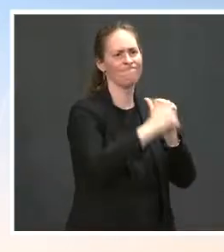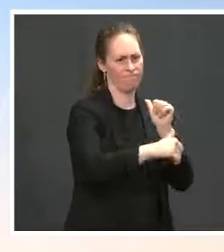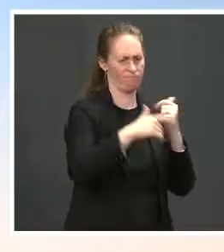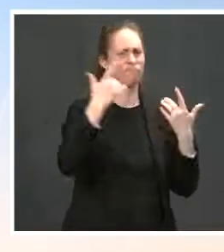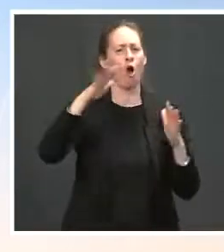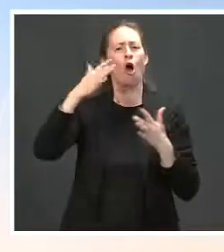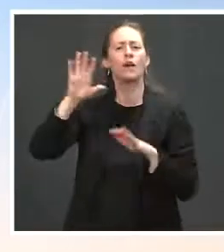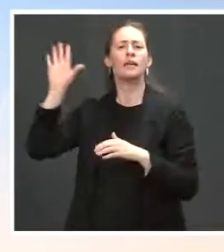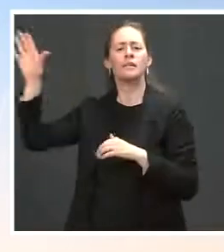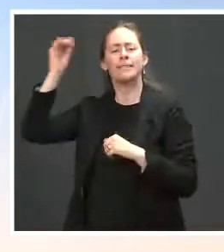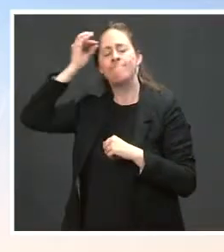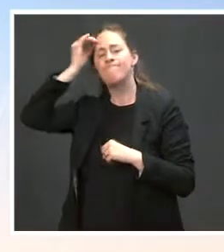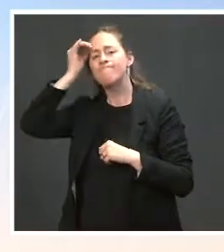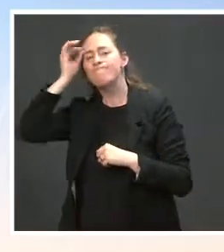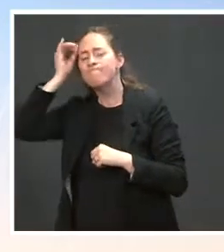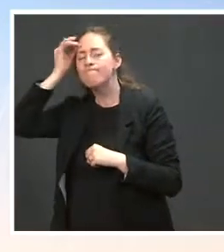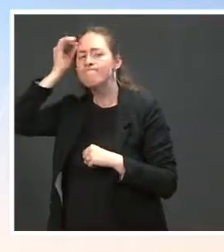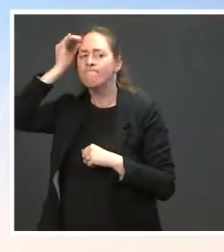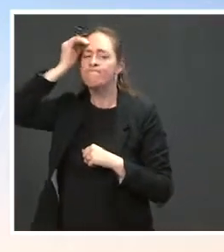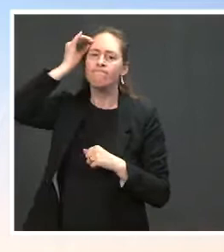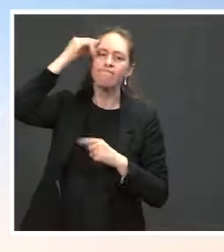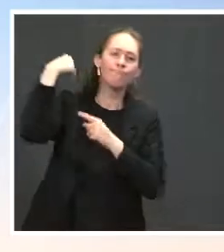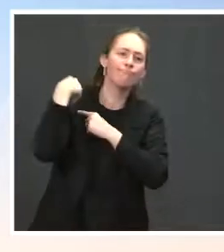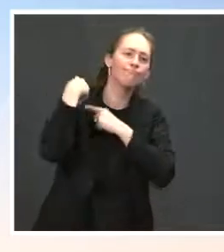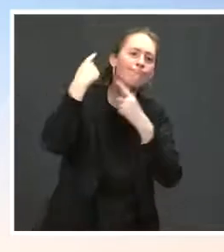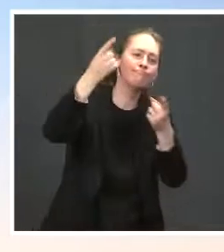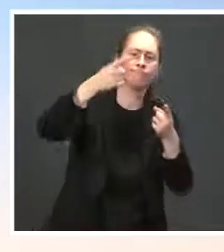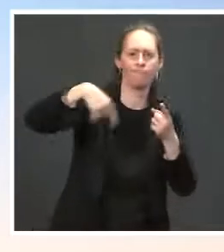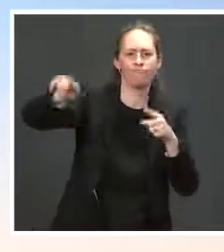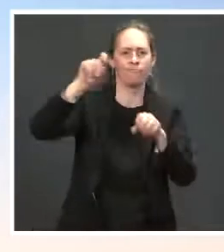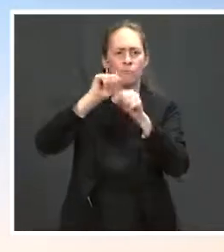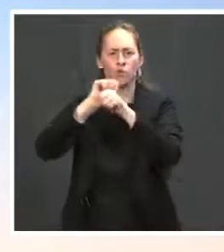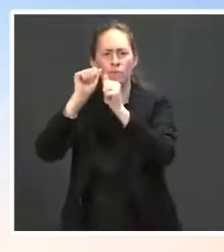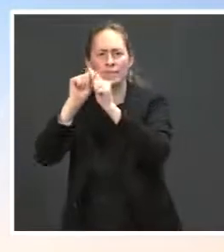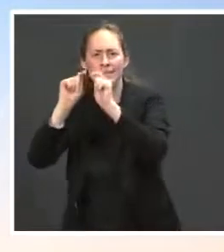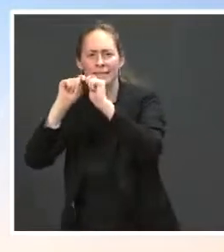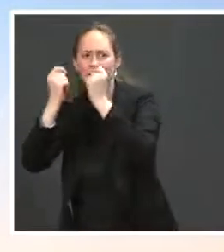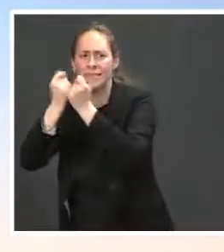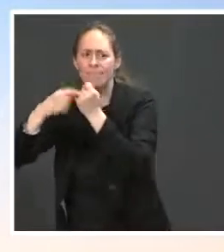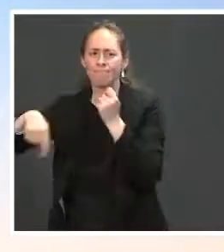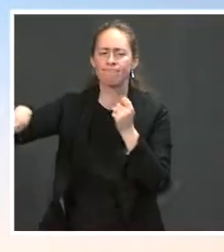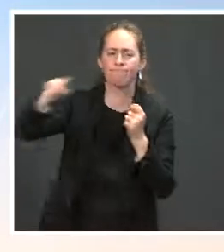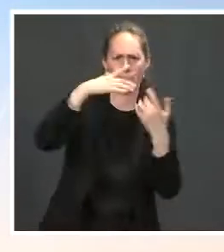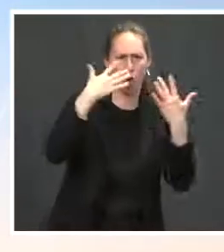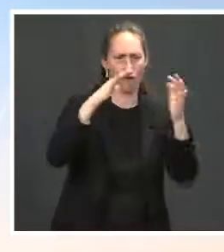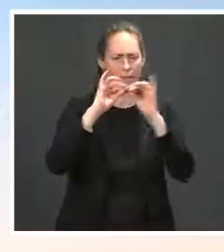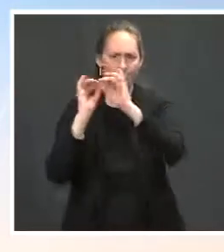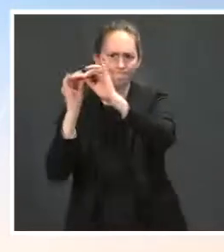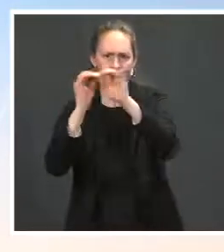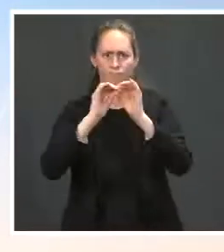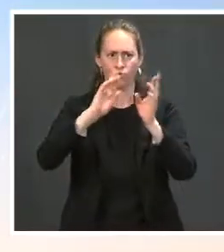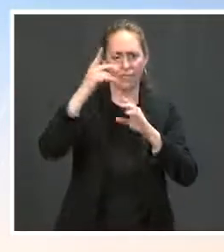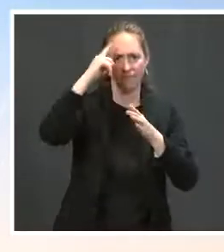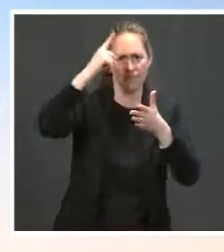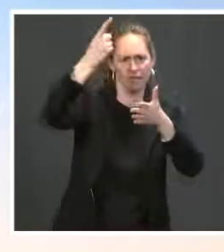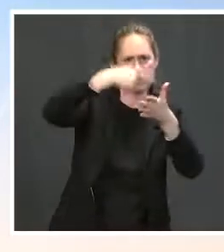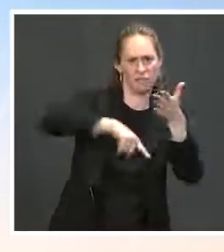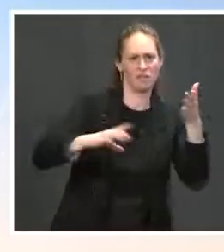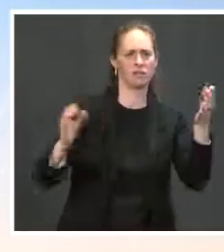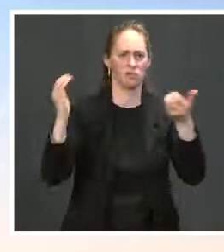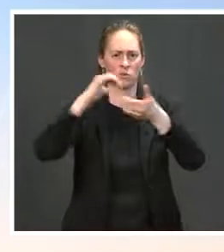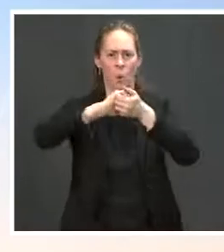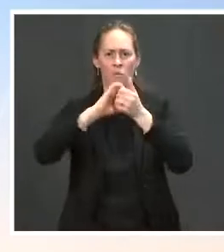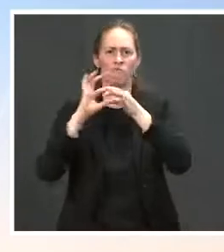his team and all of us to draft his joint session speech, which is one of the highest profile moments any president has in the first year of